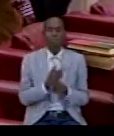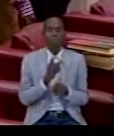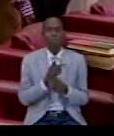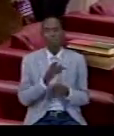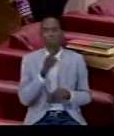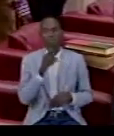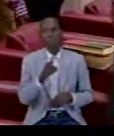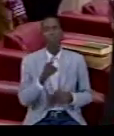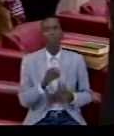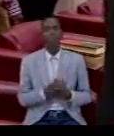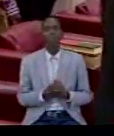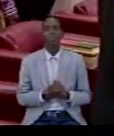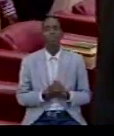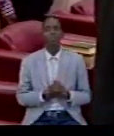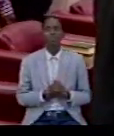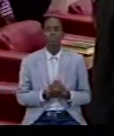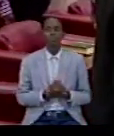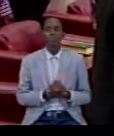him